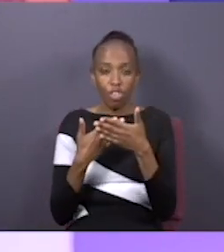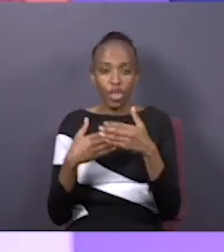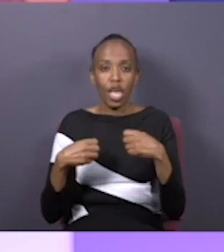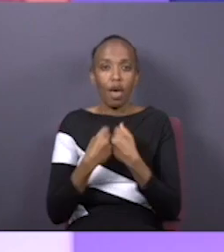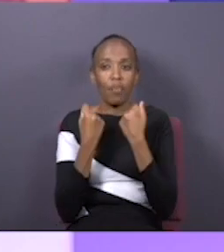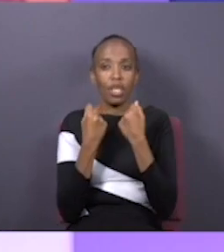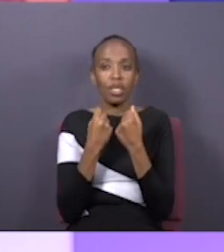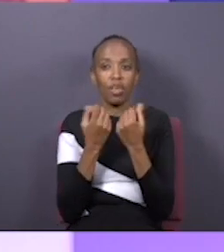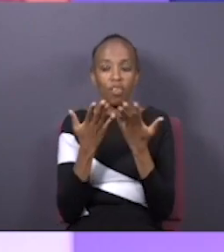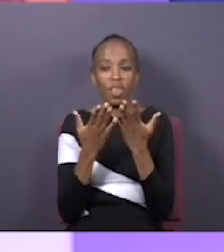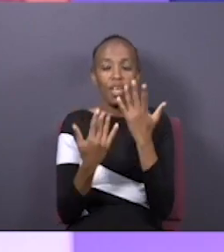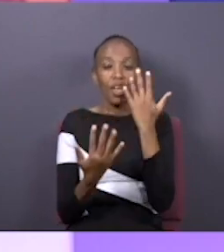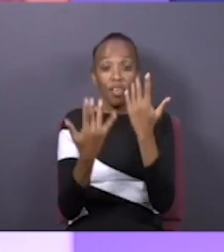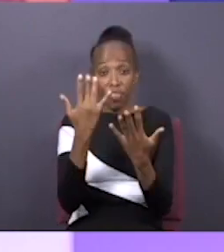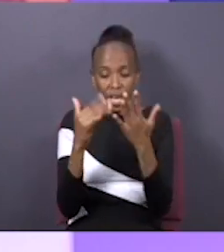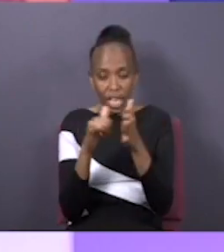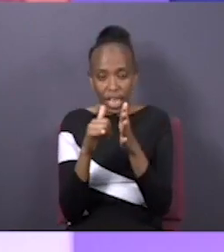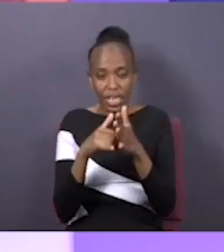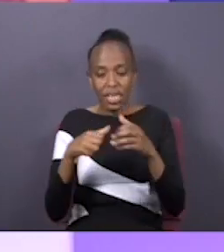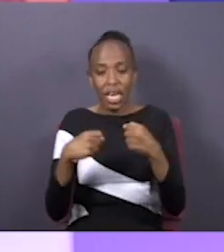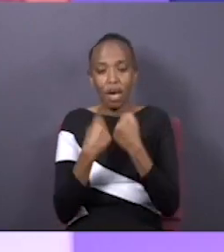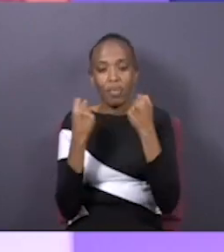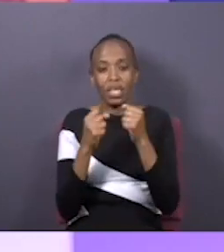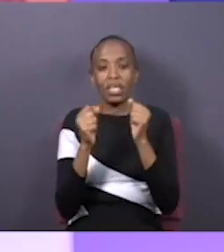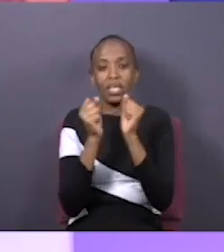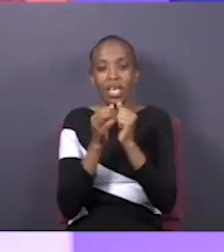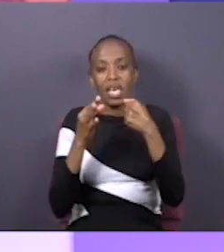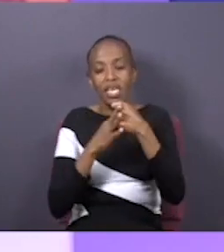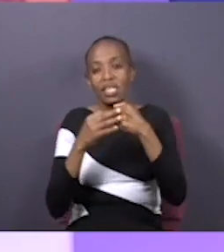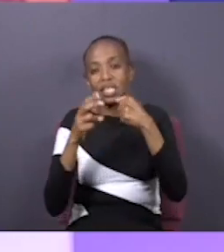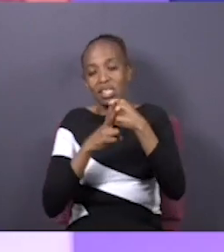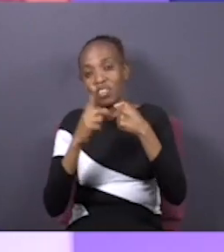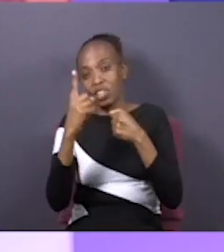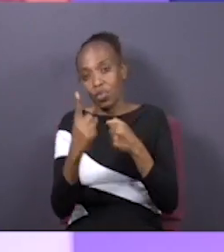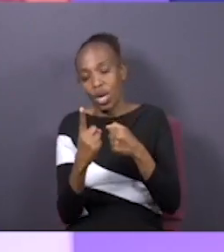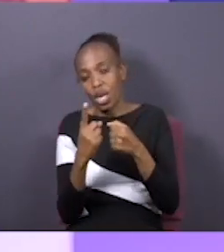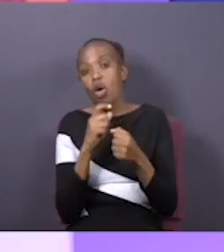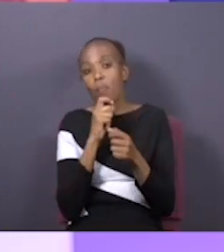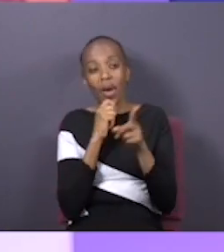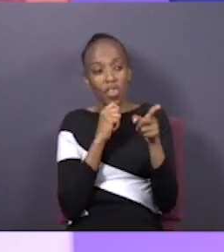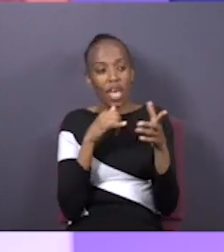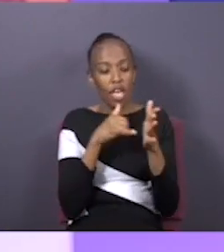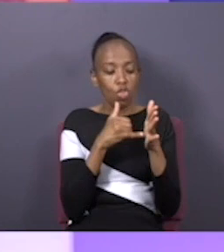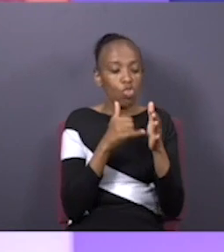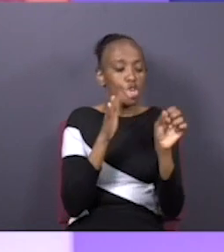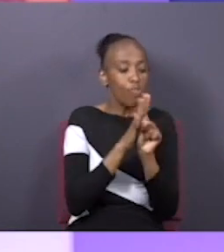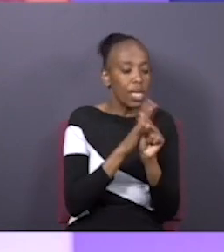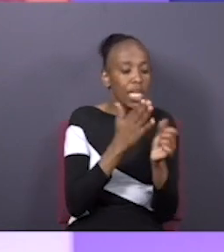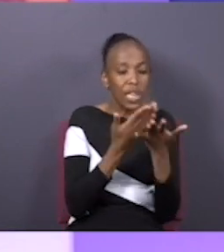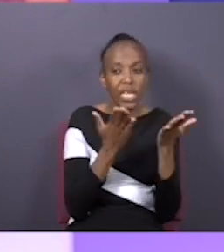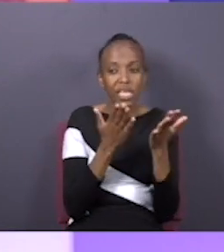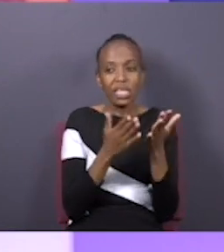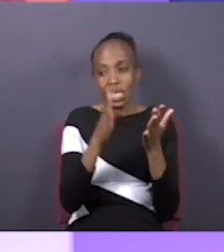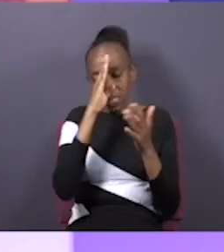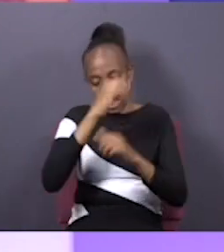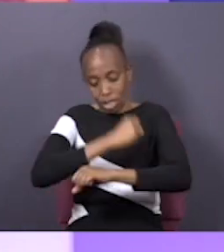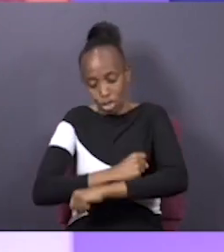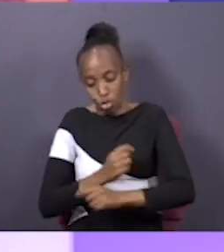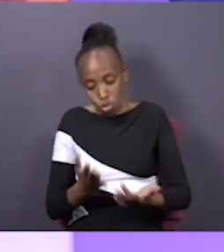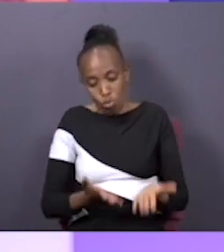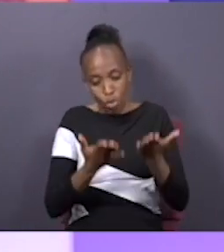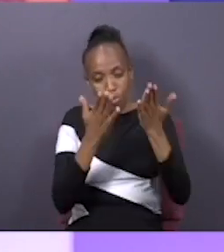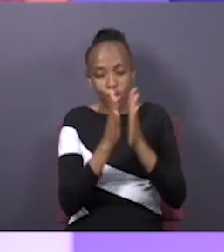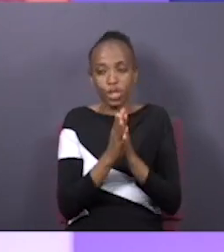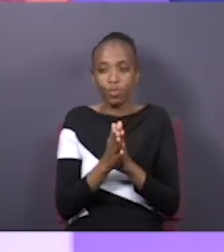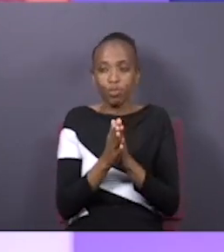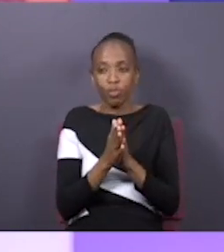tragedy of the Chicago fire that happened in 1871, Moody was involved in many things: Sunday school